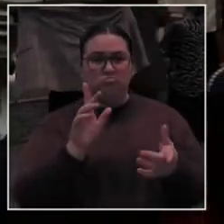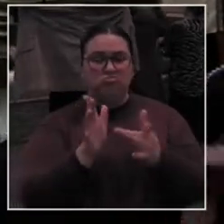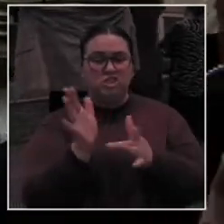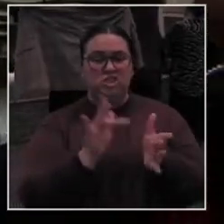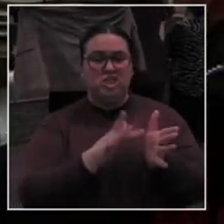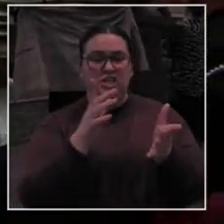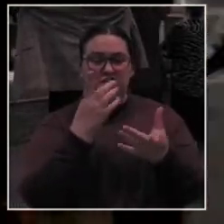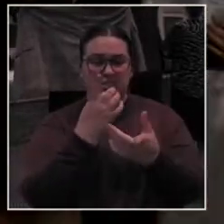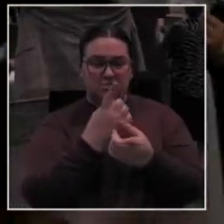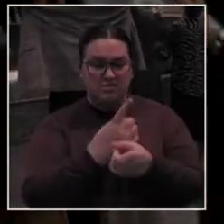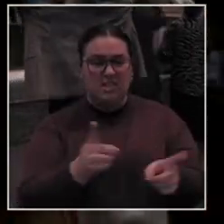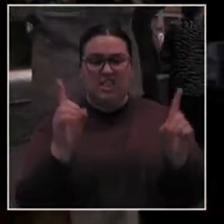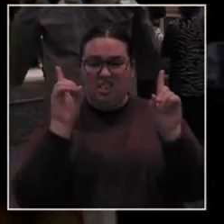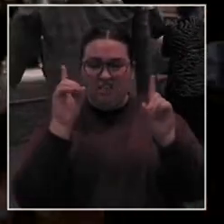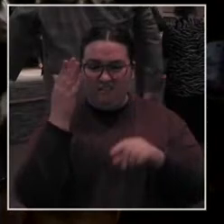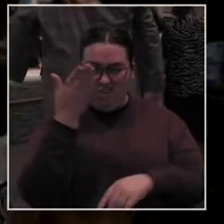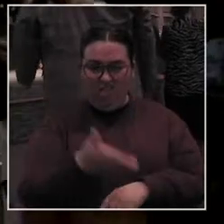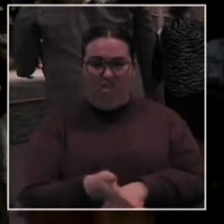anymore.